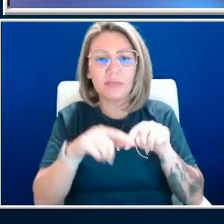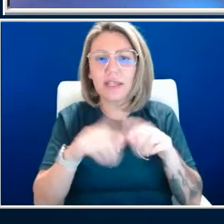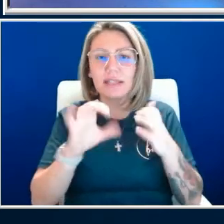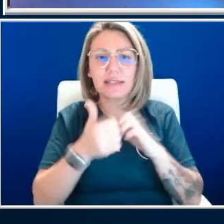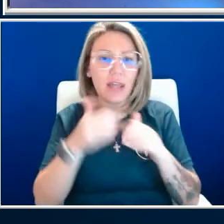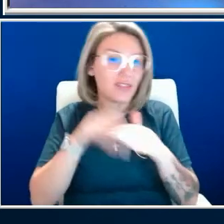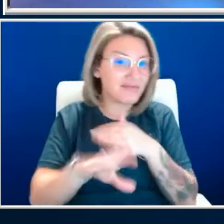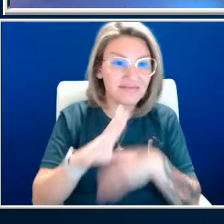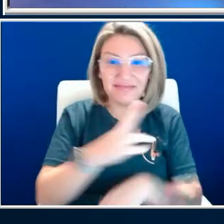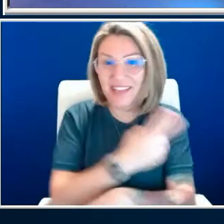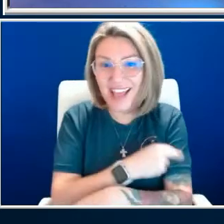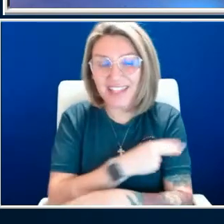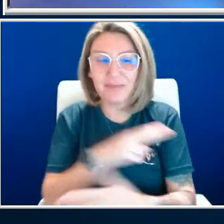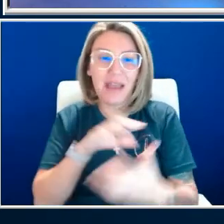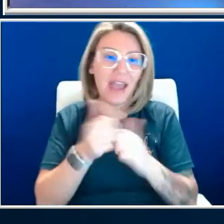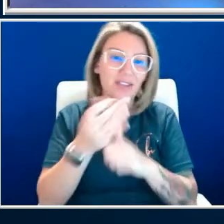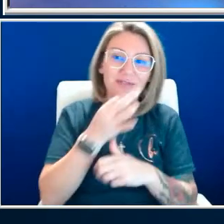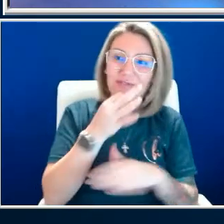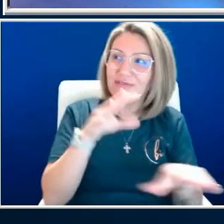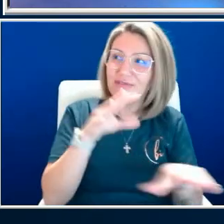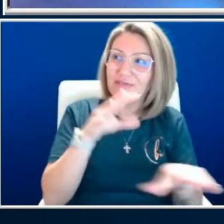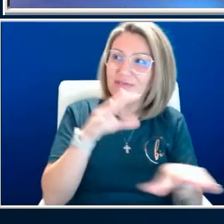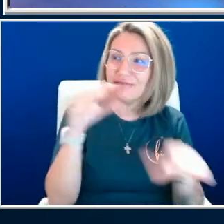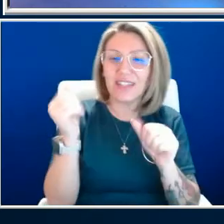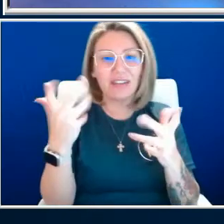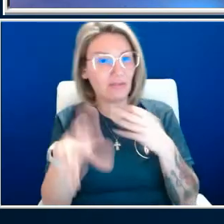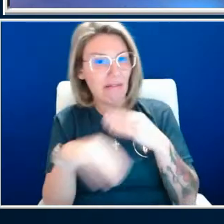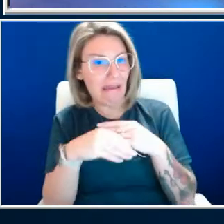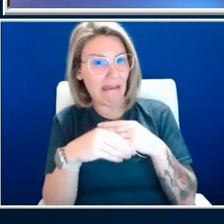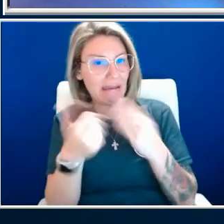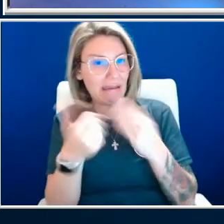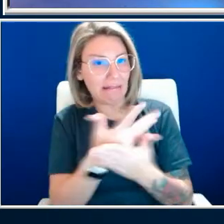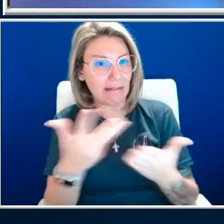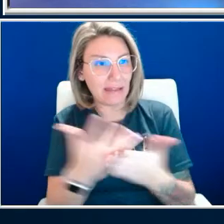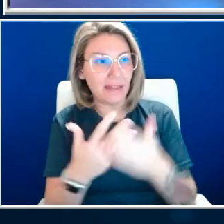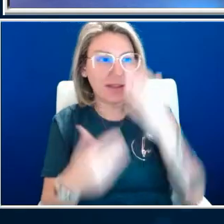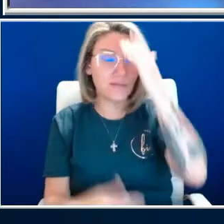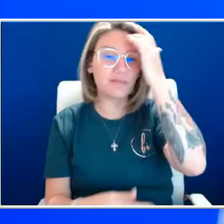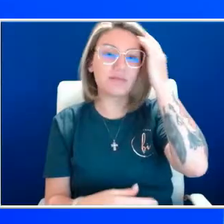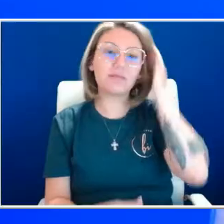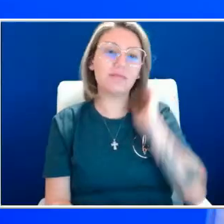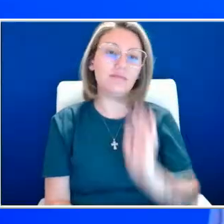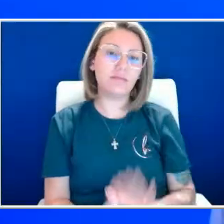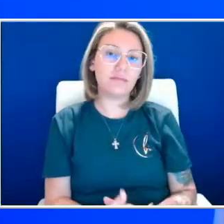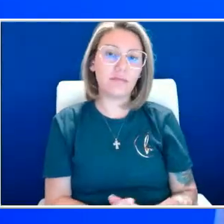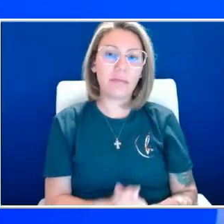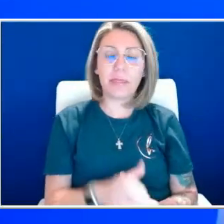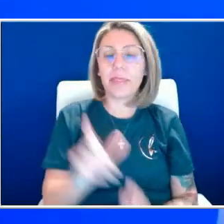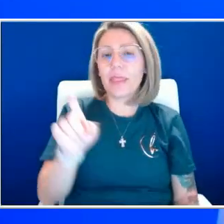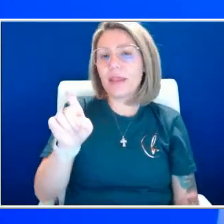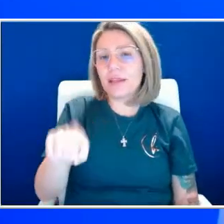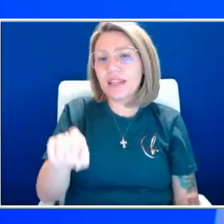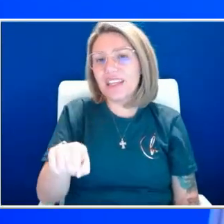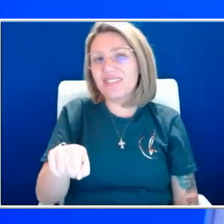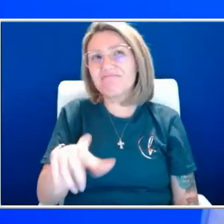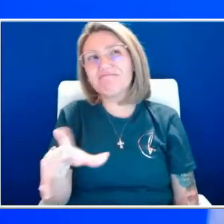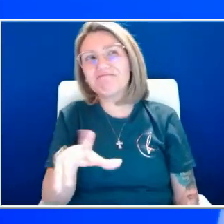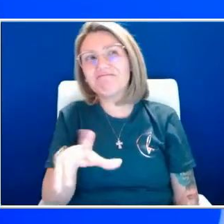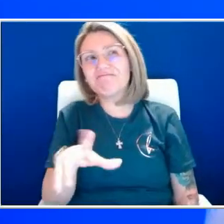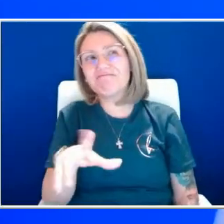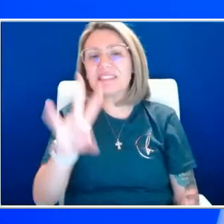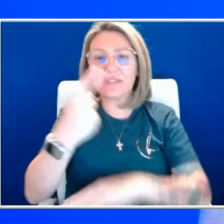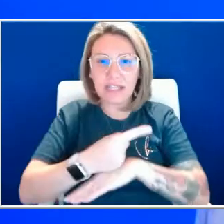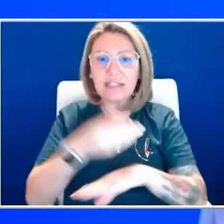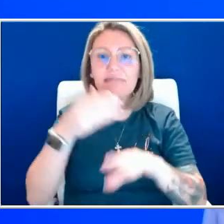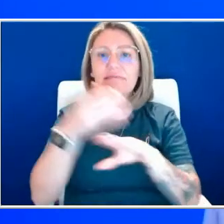soon they get out of the hospital. Just can you add anything to that? I mean, need is probably 7 days. After that, it all depends